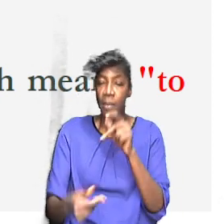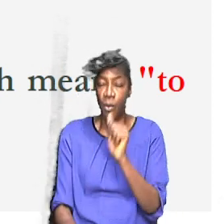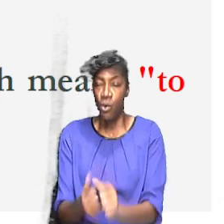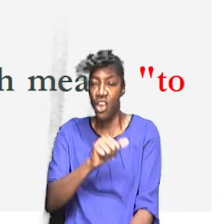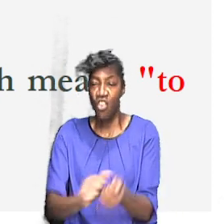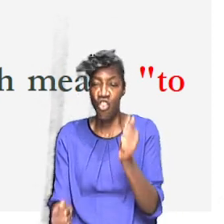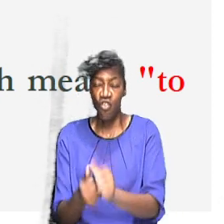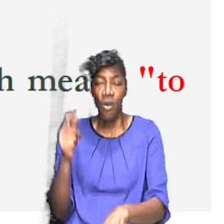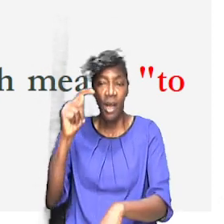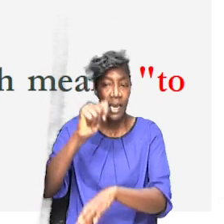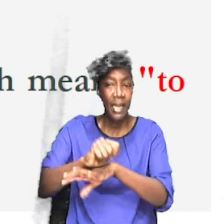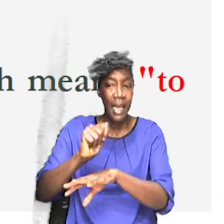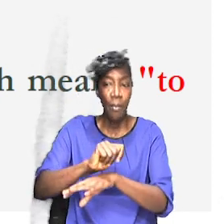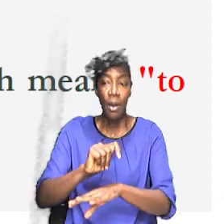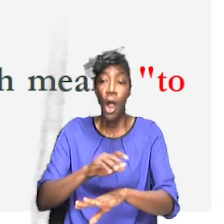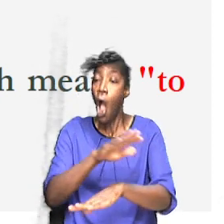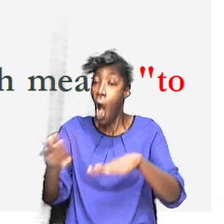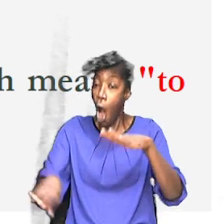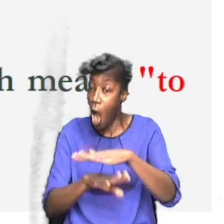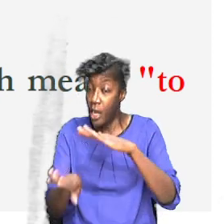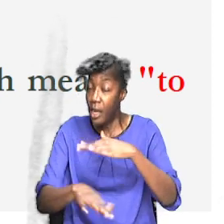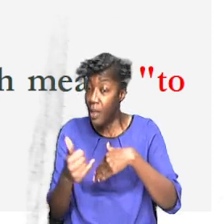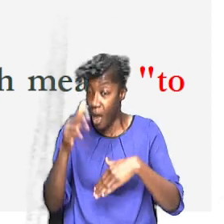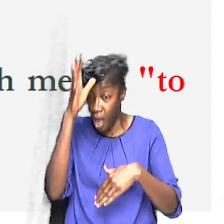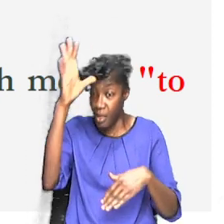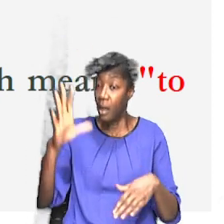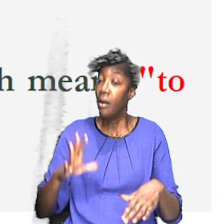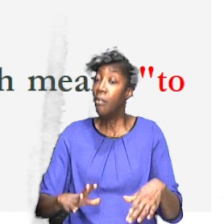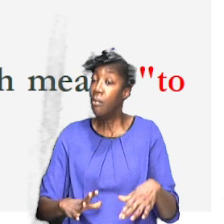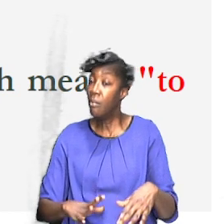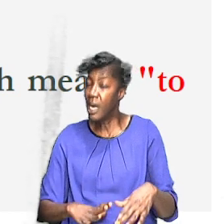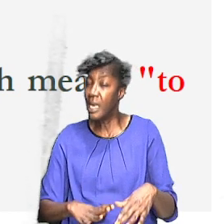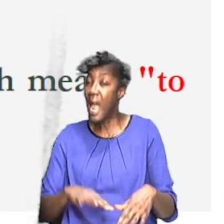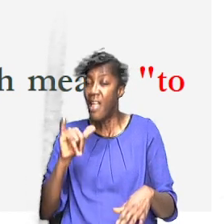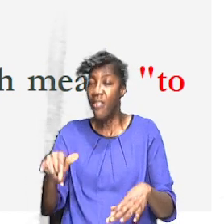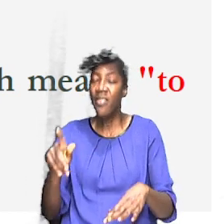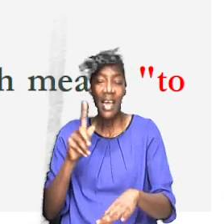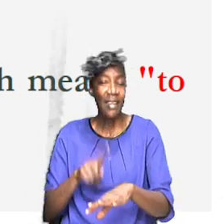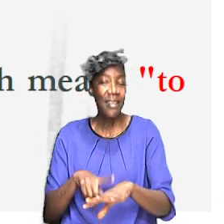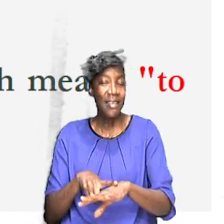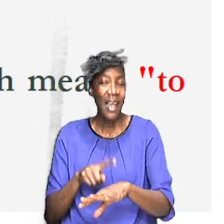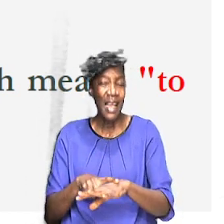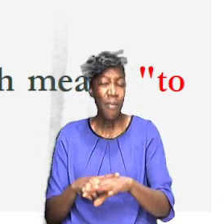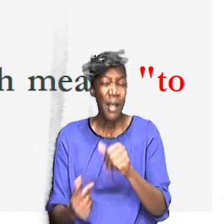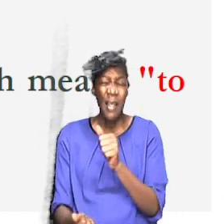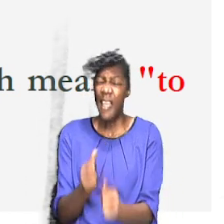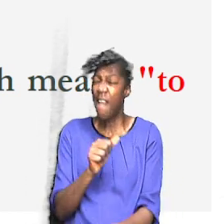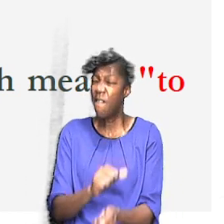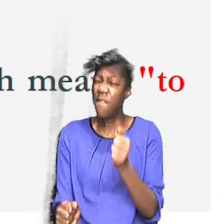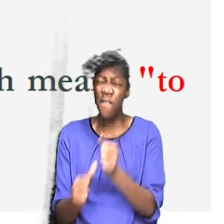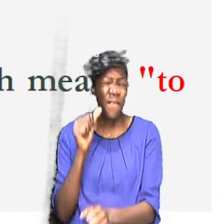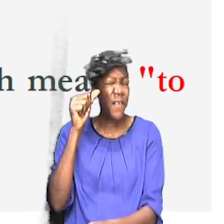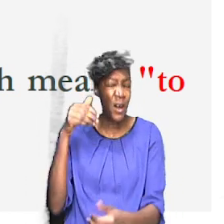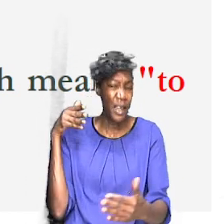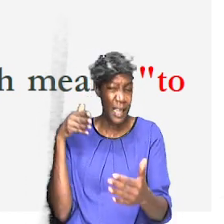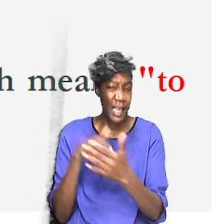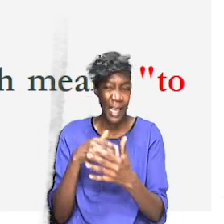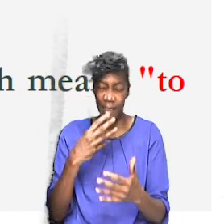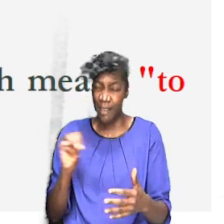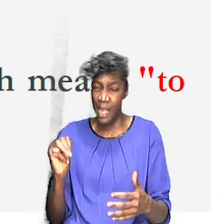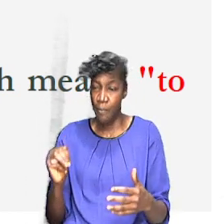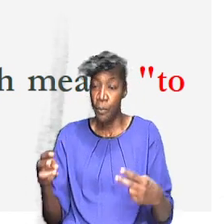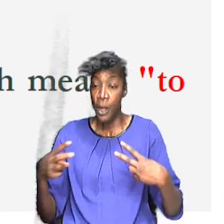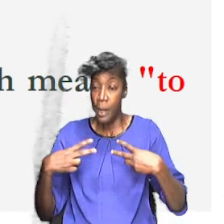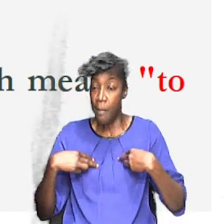temple under Maccabees. All right. So it so happened that during that time, they fought against them. So you had a set